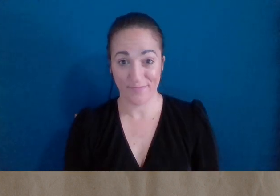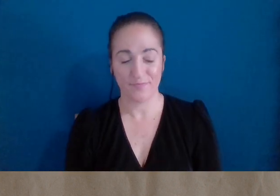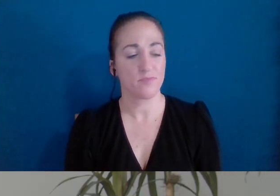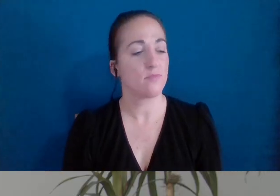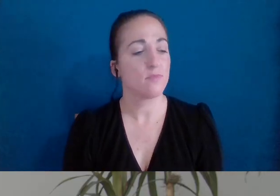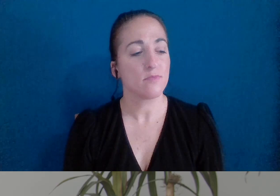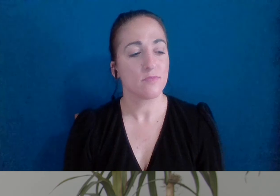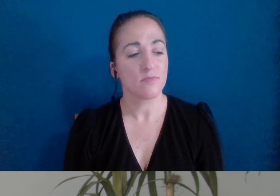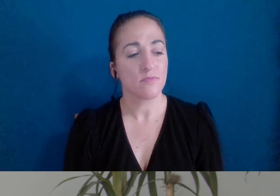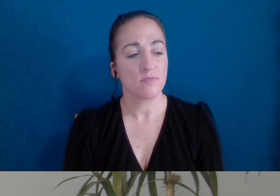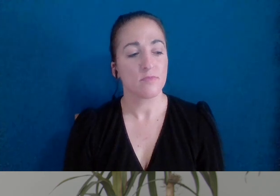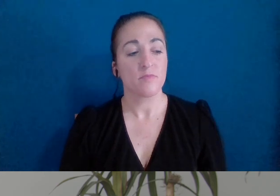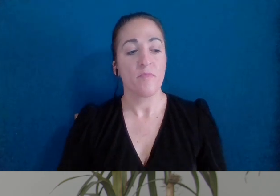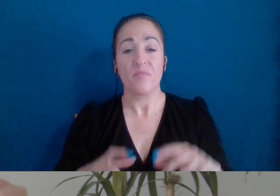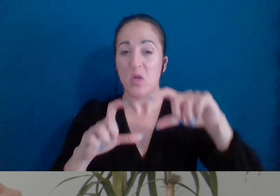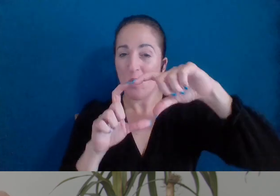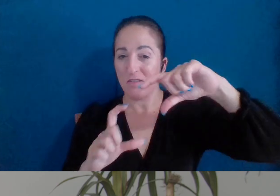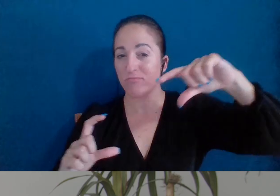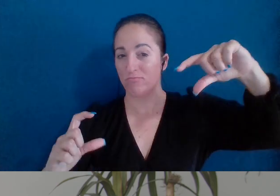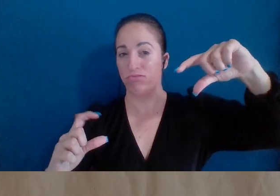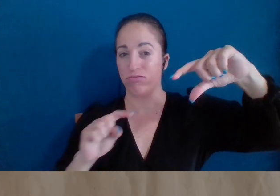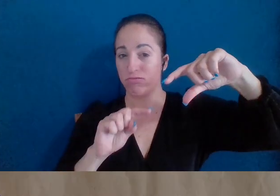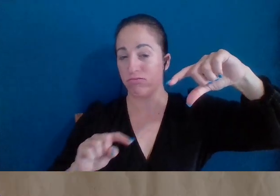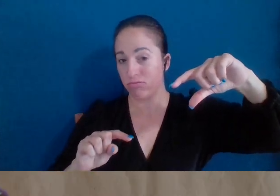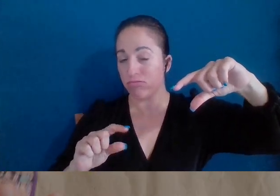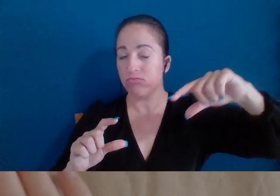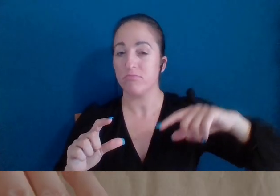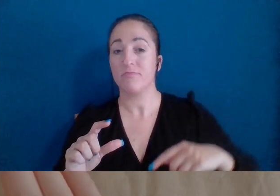Okay, and we got one limb or leg done.